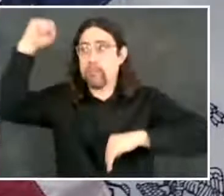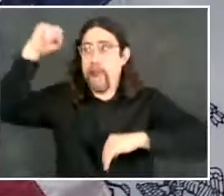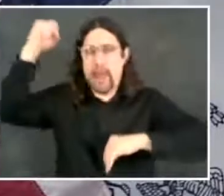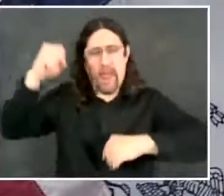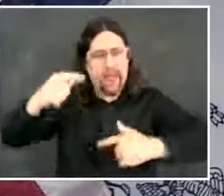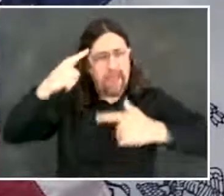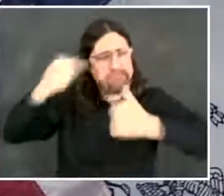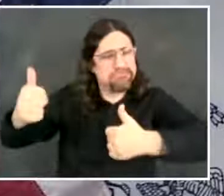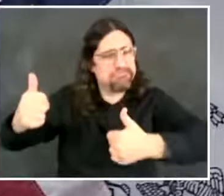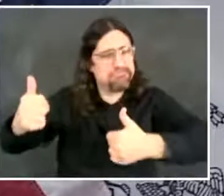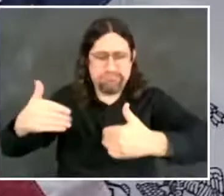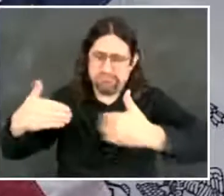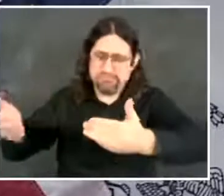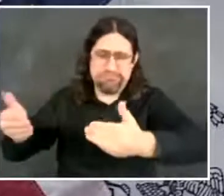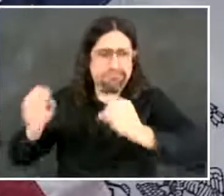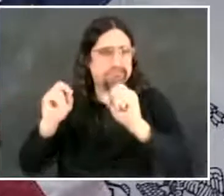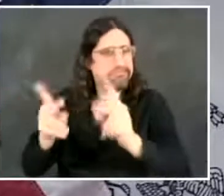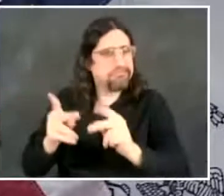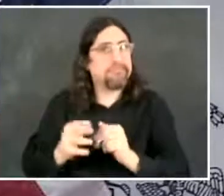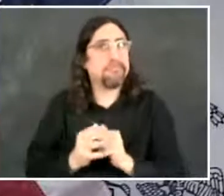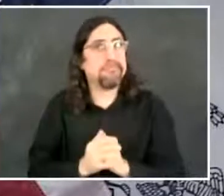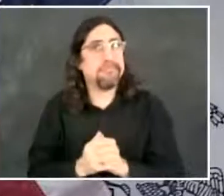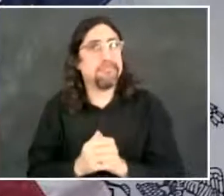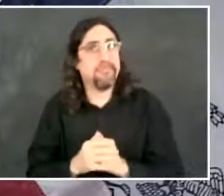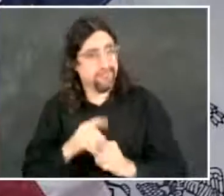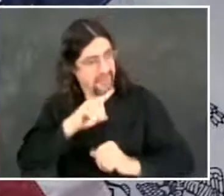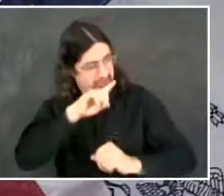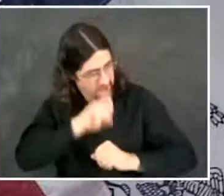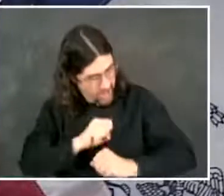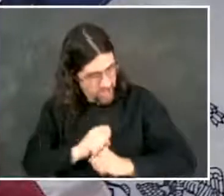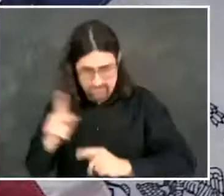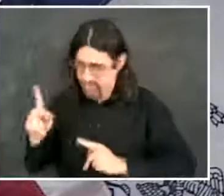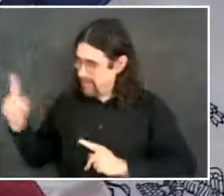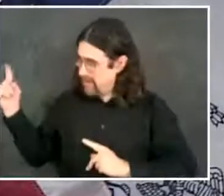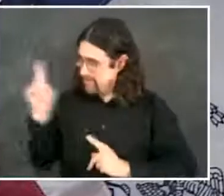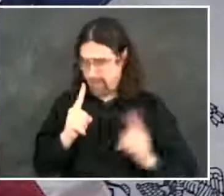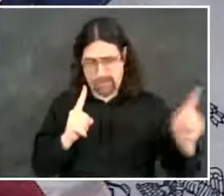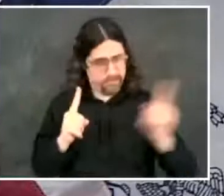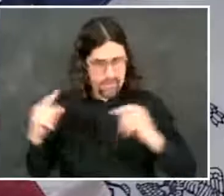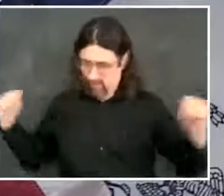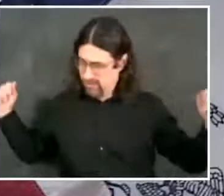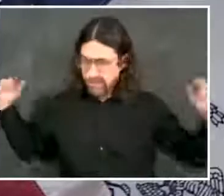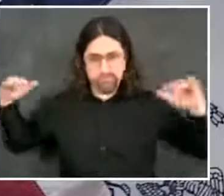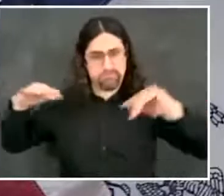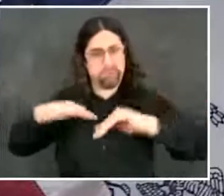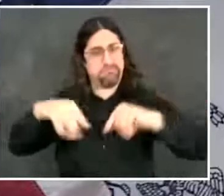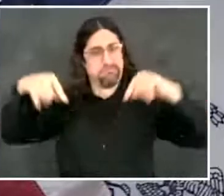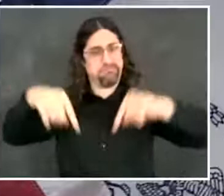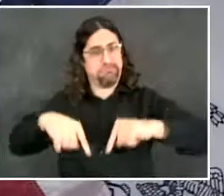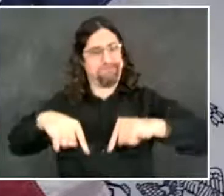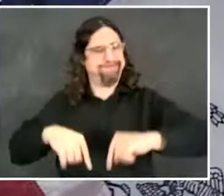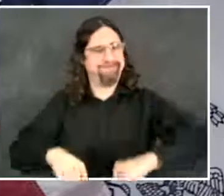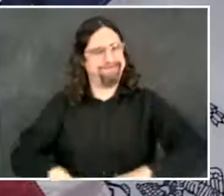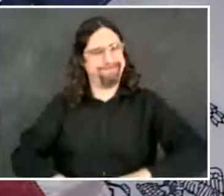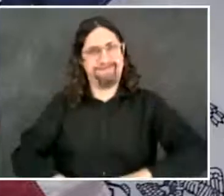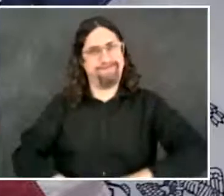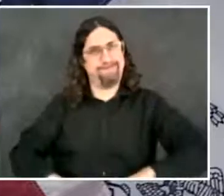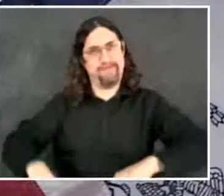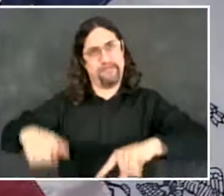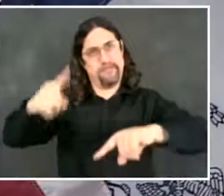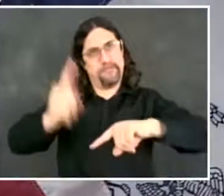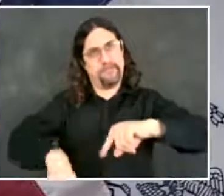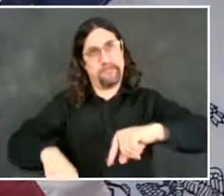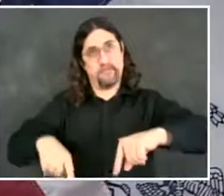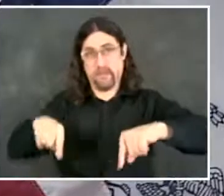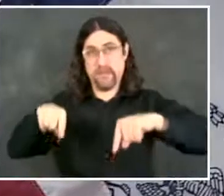doing rallies at this point. They spread the disease and help to kill people. It's unacceptable. So as